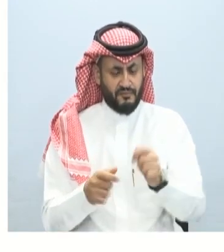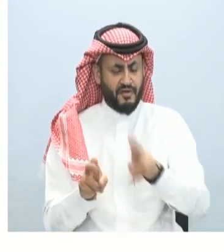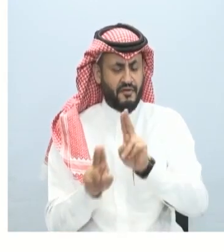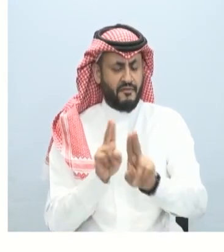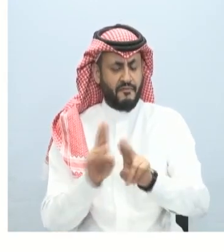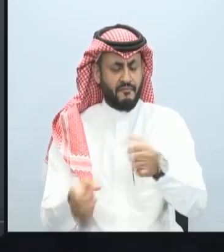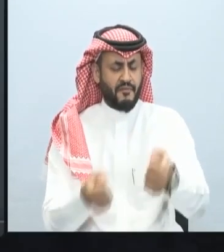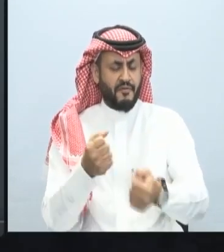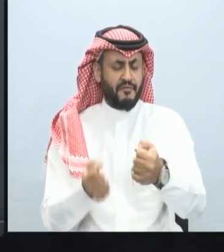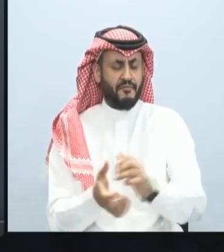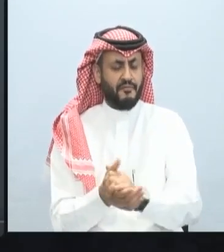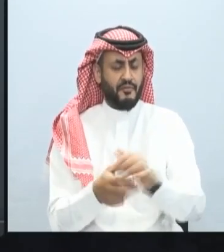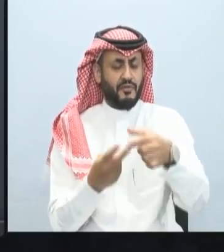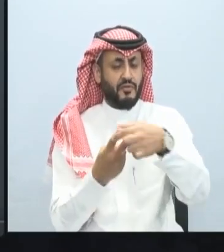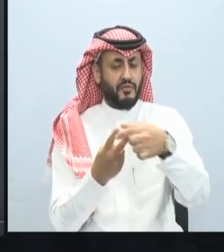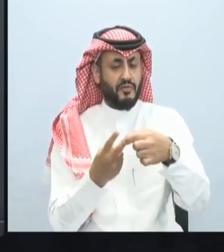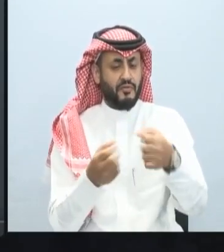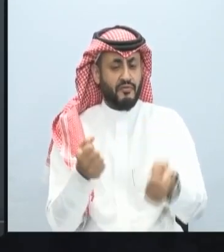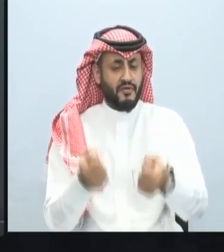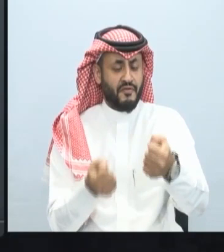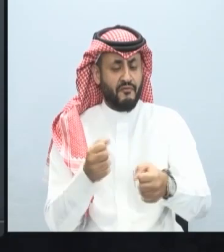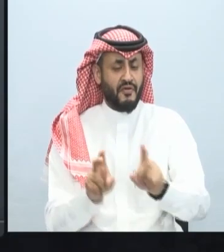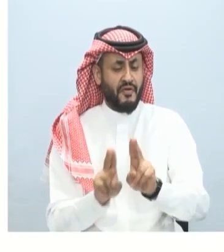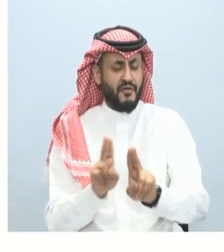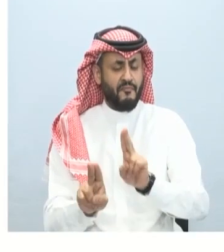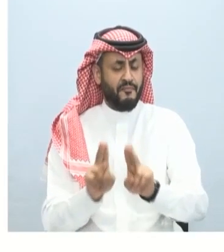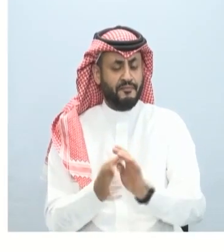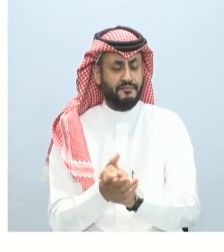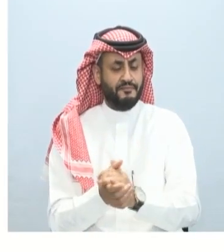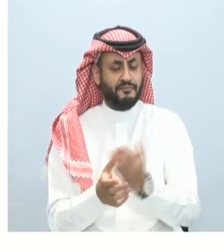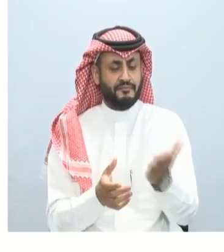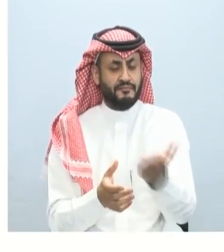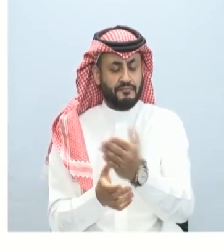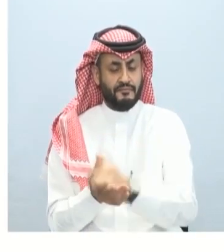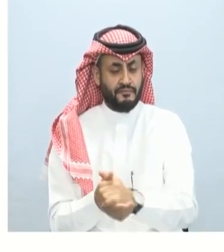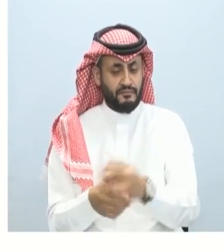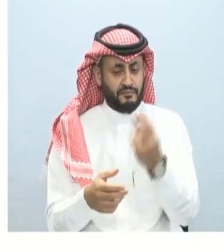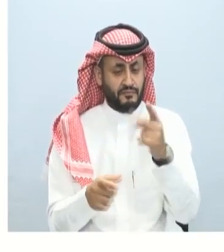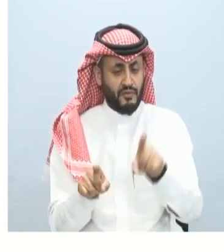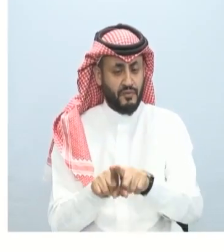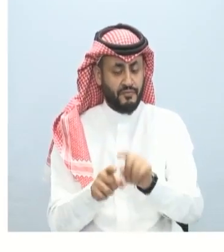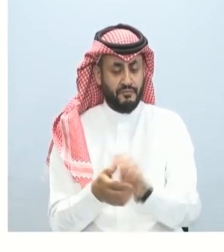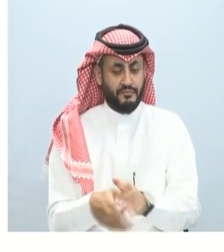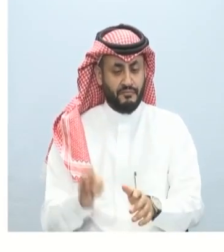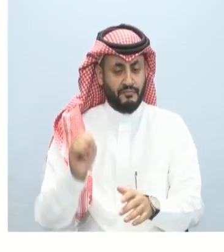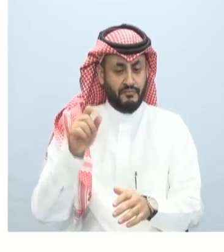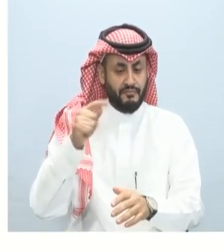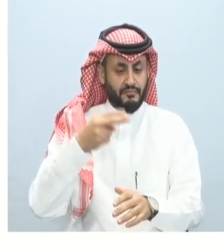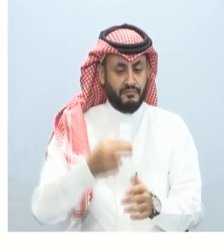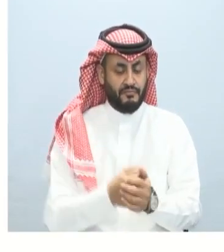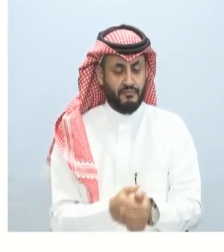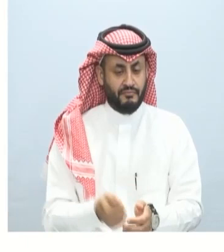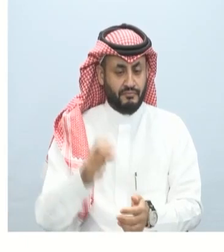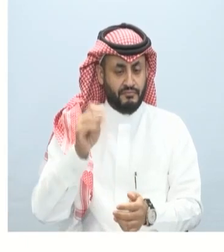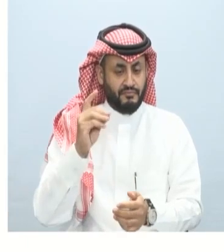we are talking about two race car drivers here. We can say that both Senna and Clark